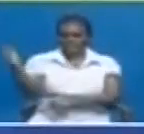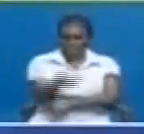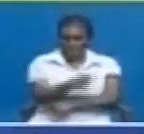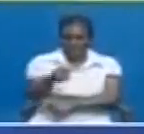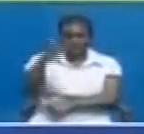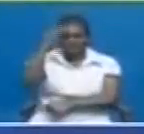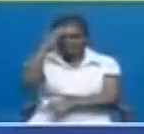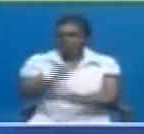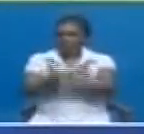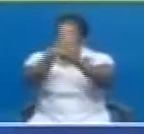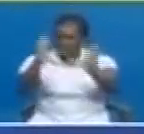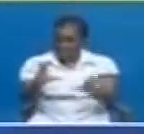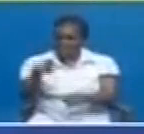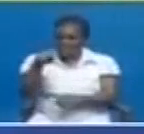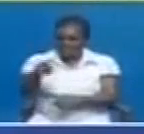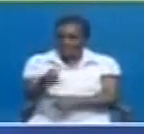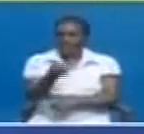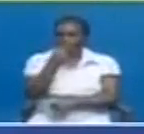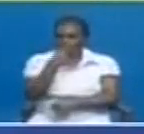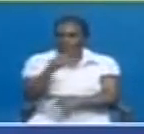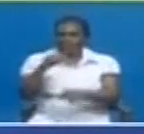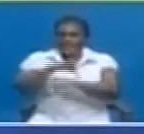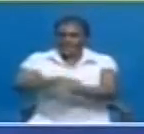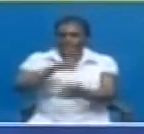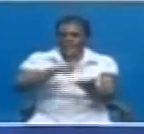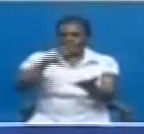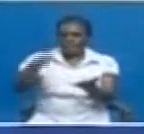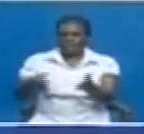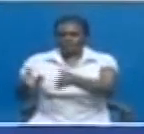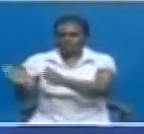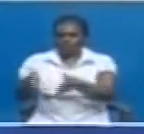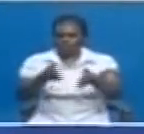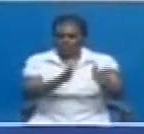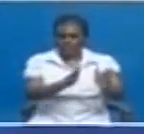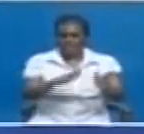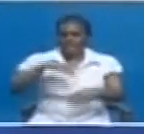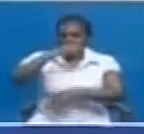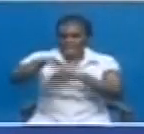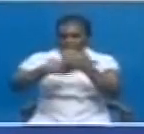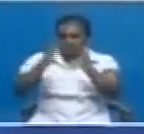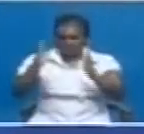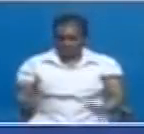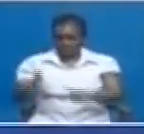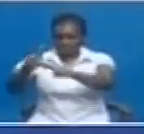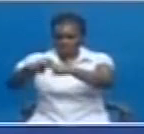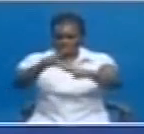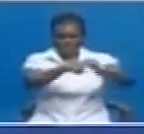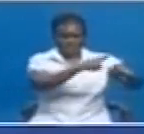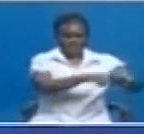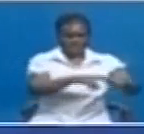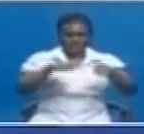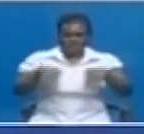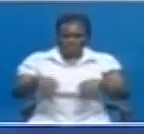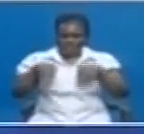They know too well they have to take full advantage of the opportunity. So everyone takes a seat, waiting